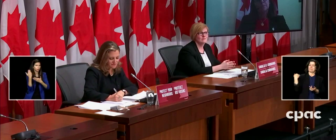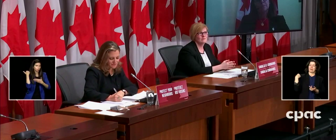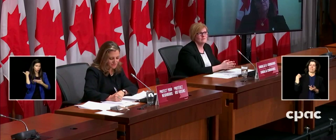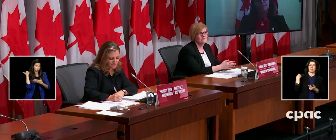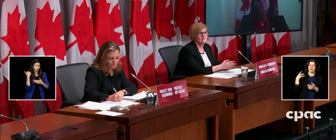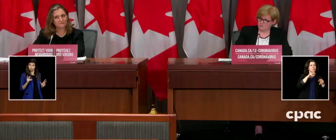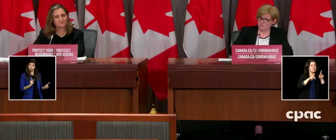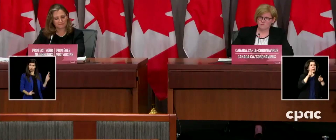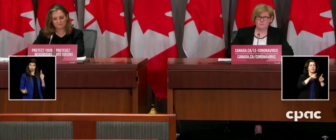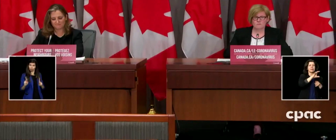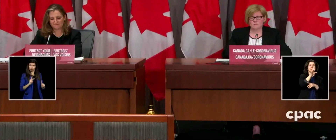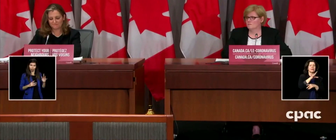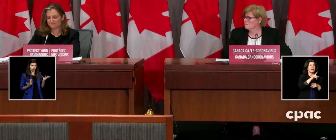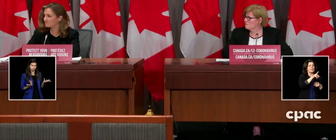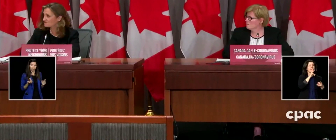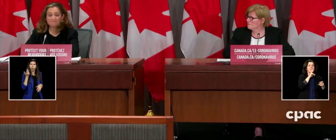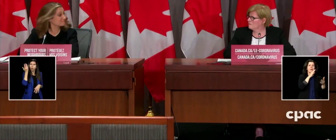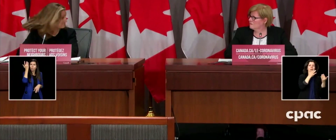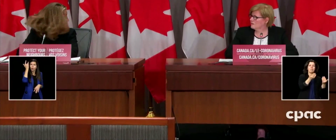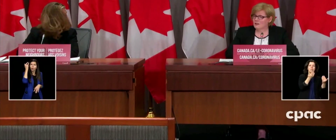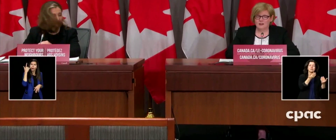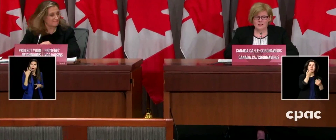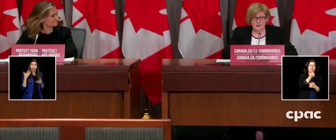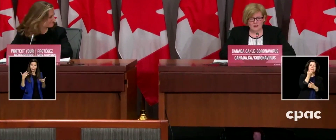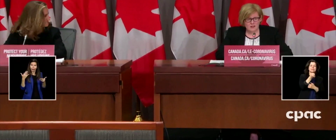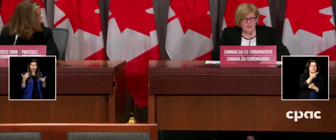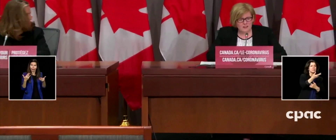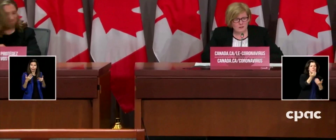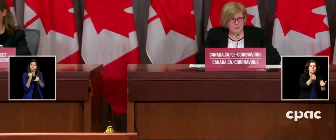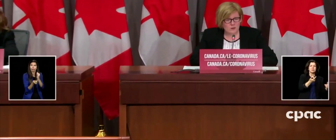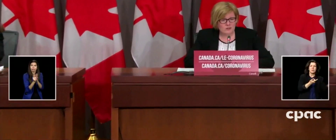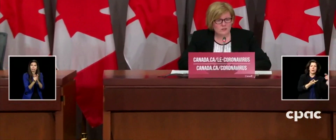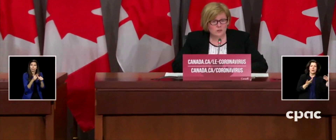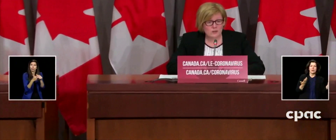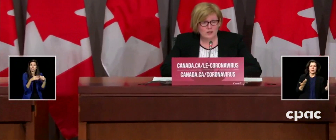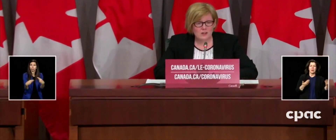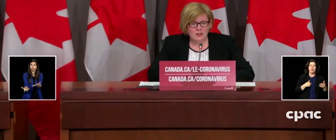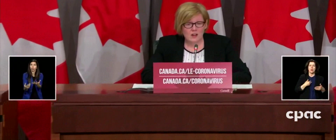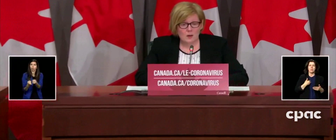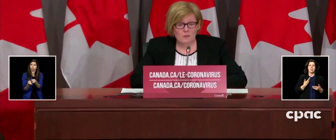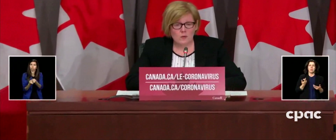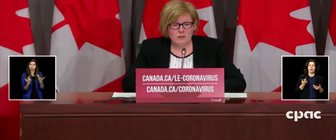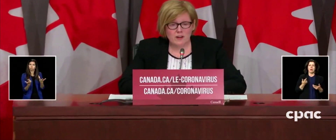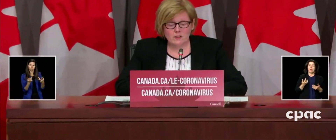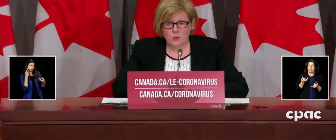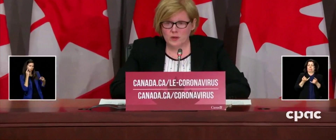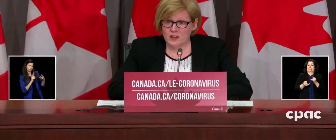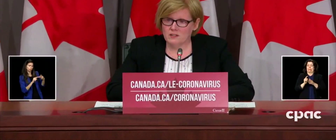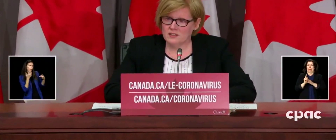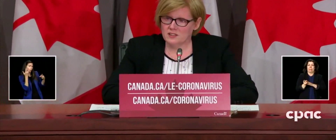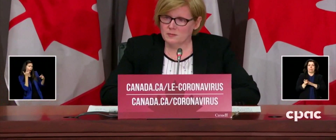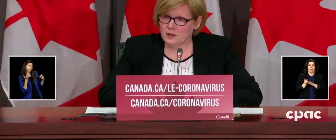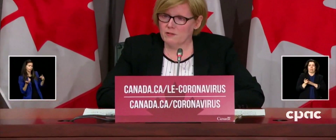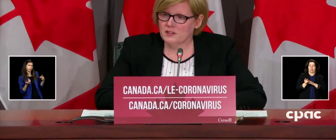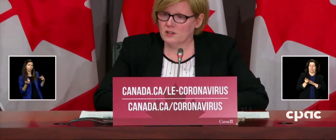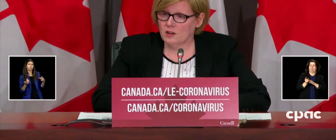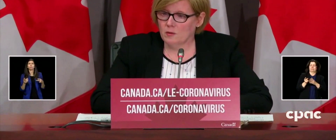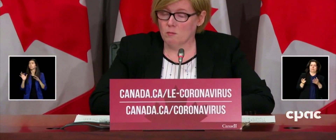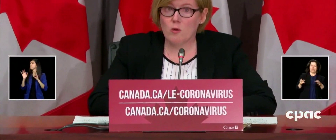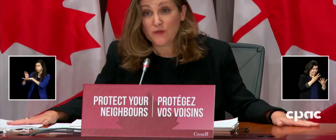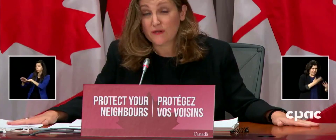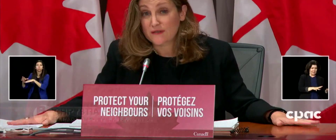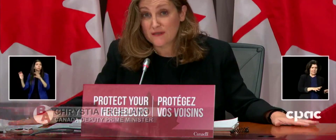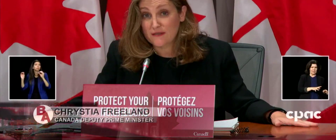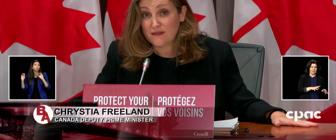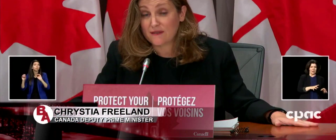Deputy Prime Minister Chrystia Freeland stressed Canada will not interfere in the work of regulators as other governments have